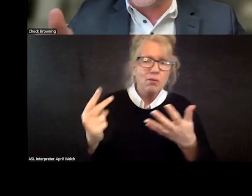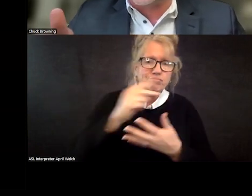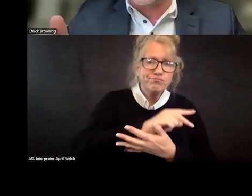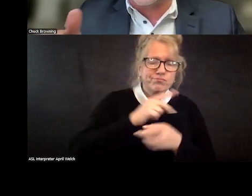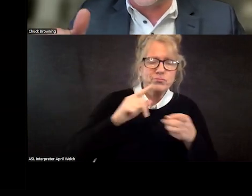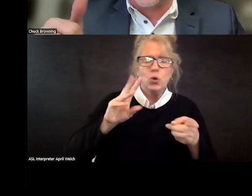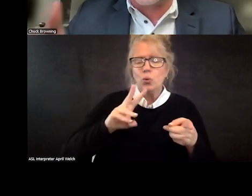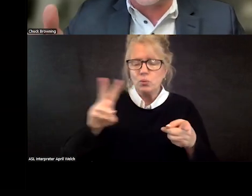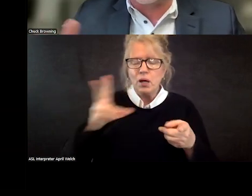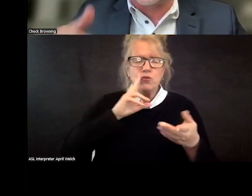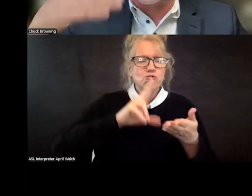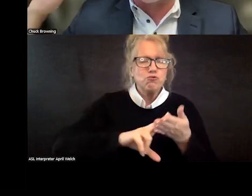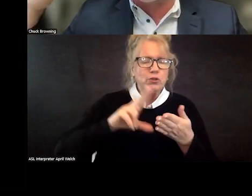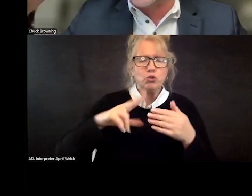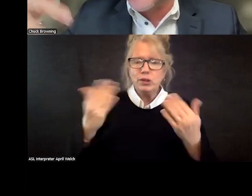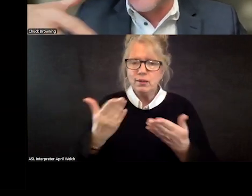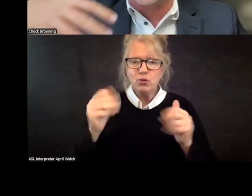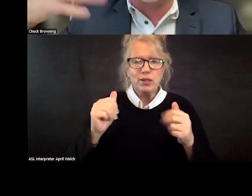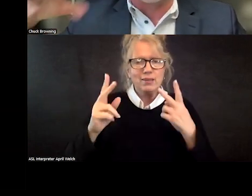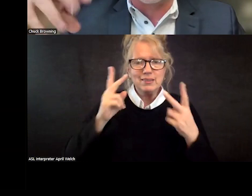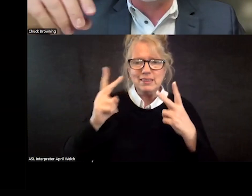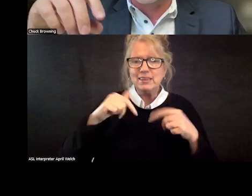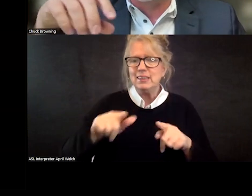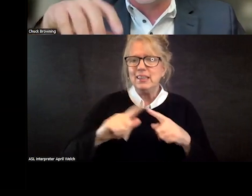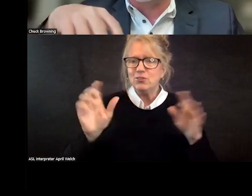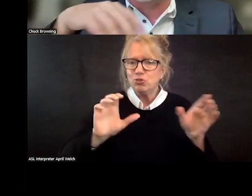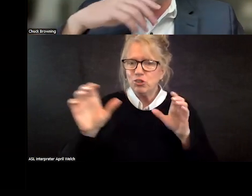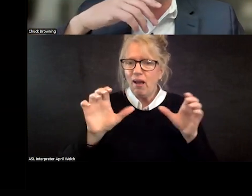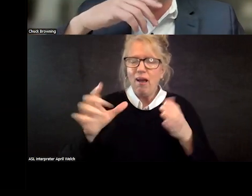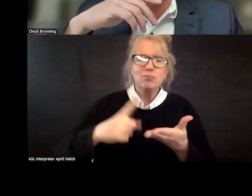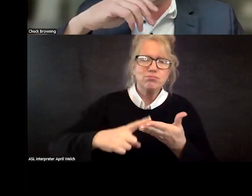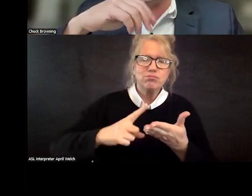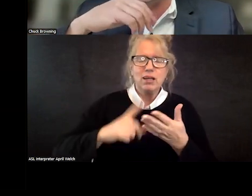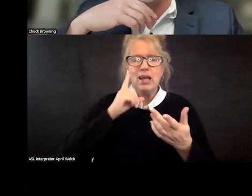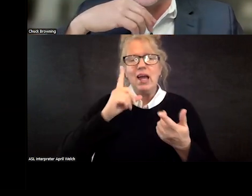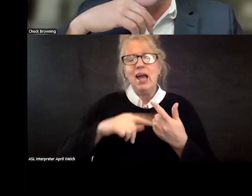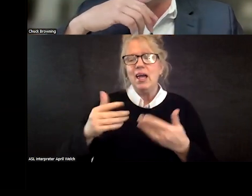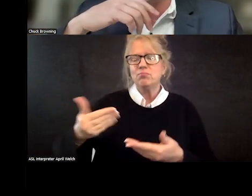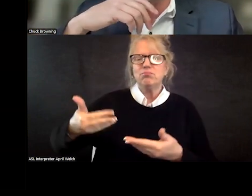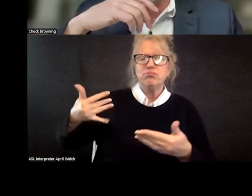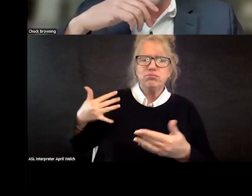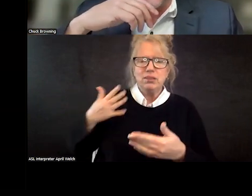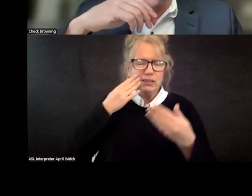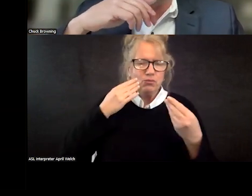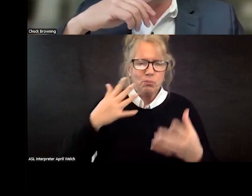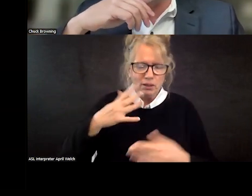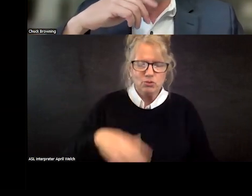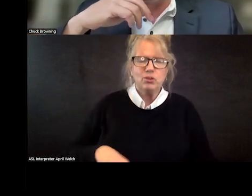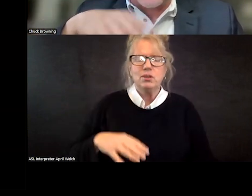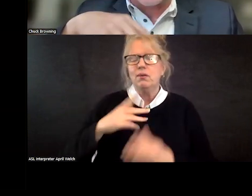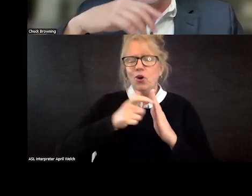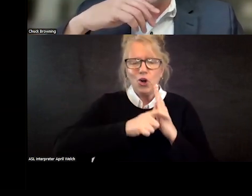website to get registered to be present. So you can see things in the chat, see it live, as well as see past content in terms of videos,